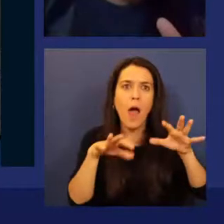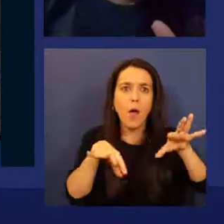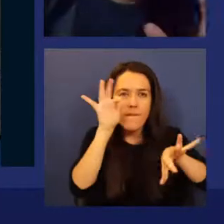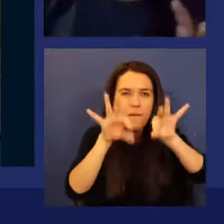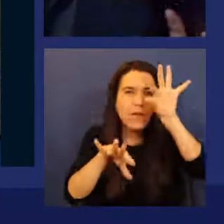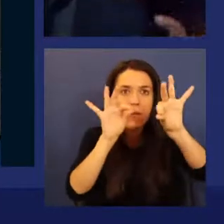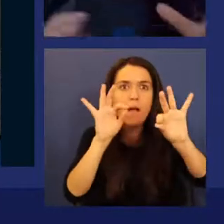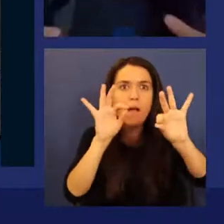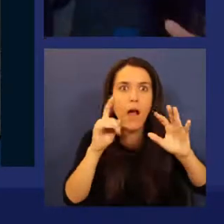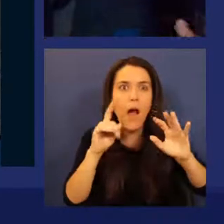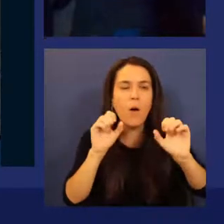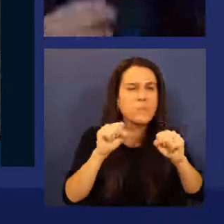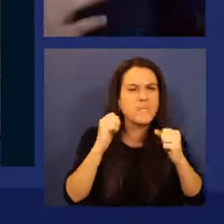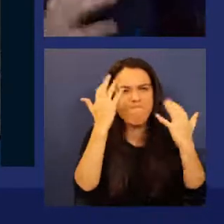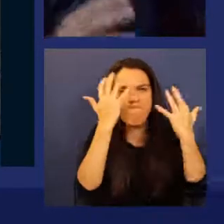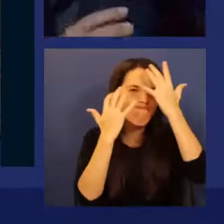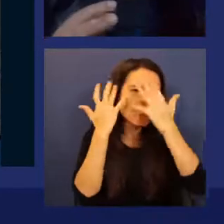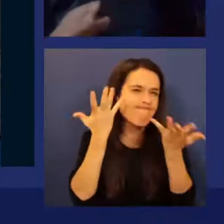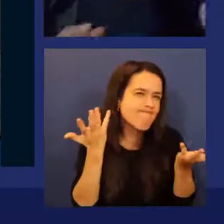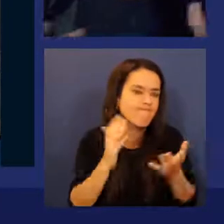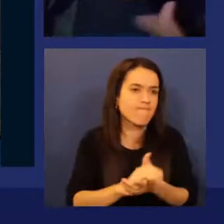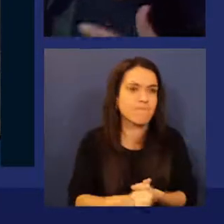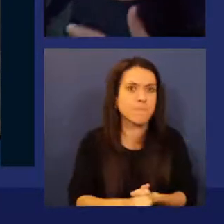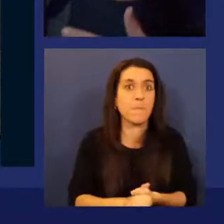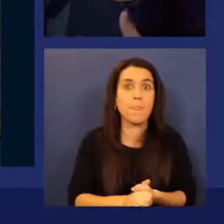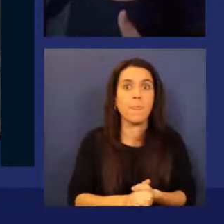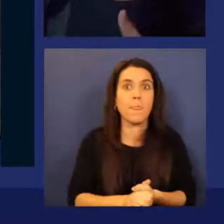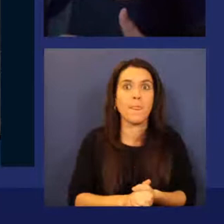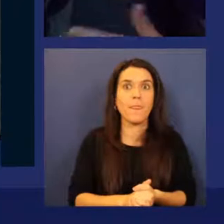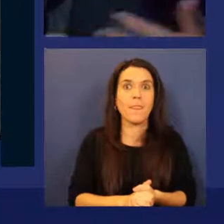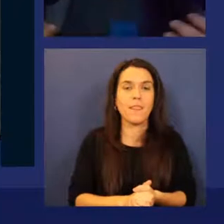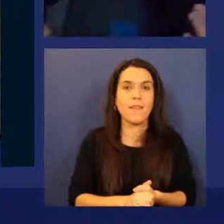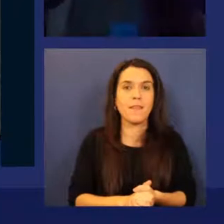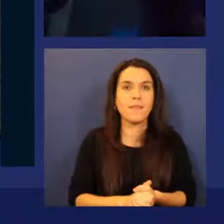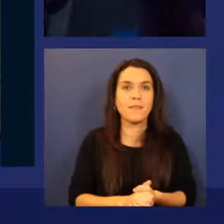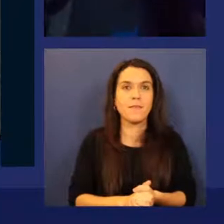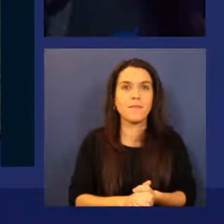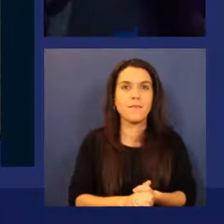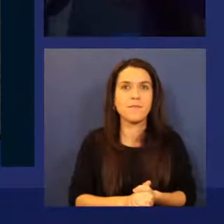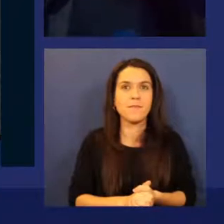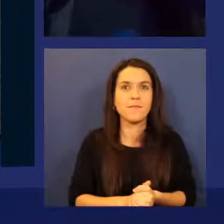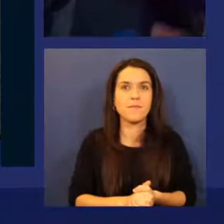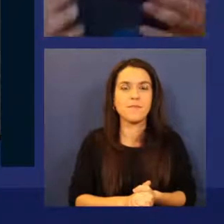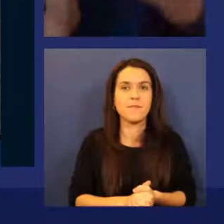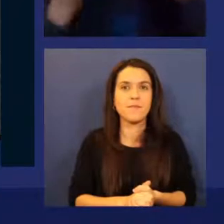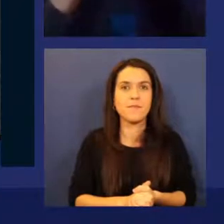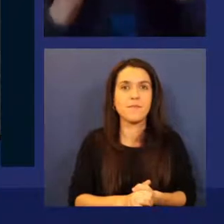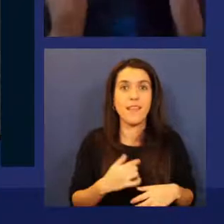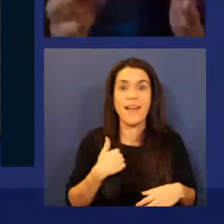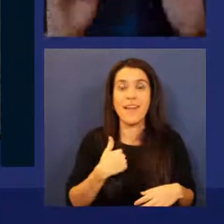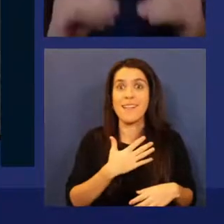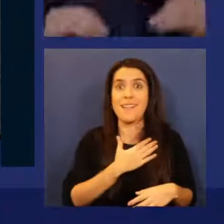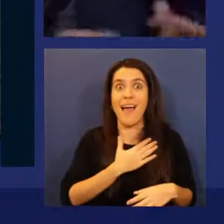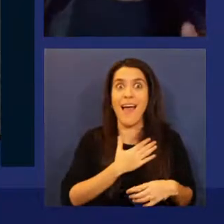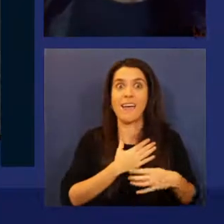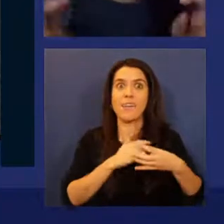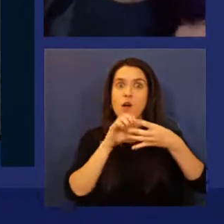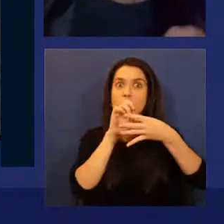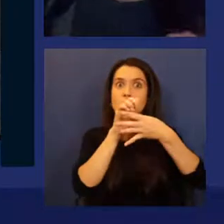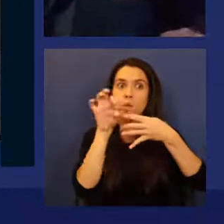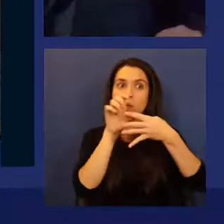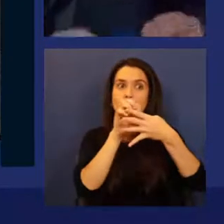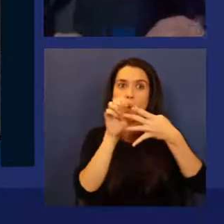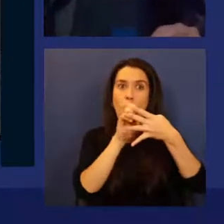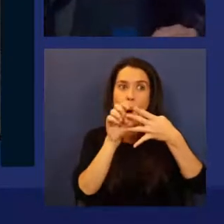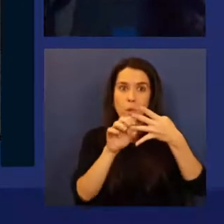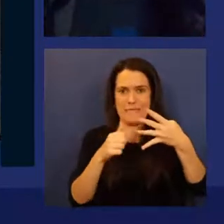potential concerns. I like the crawl, walk, run philosophy. It's how I learn to code, where I do everything